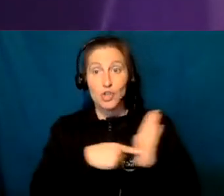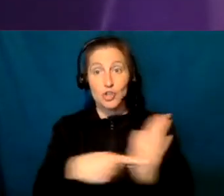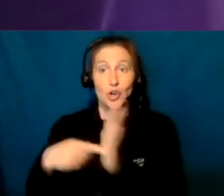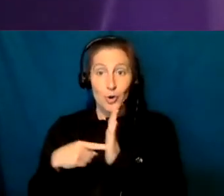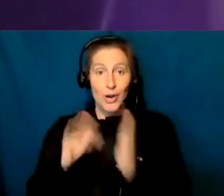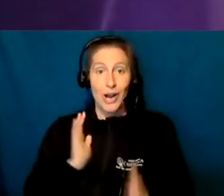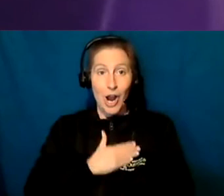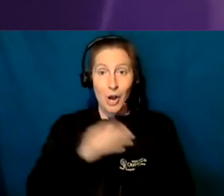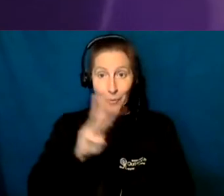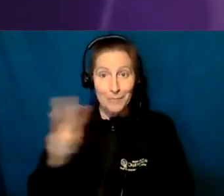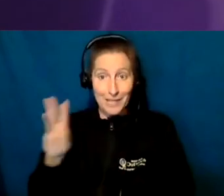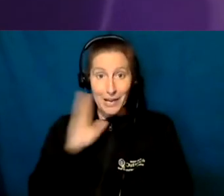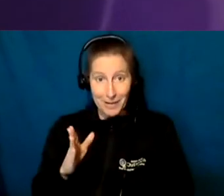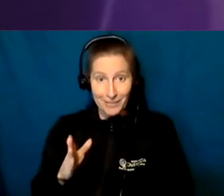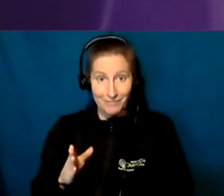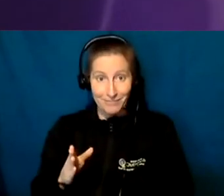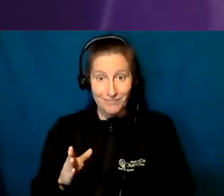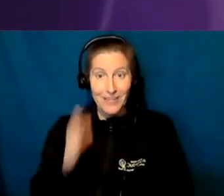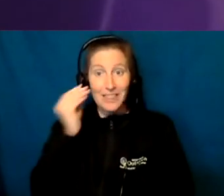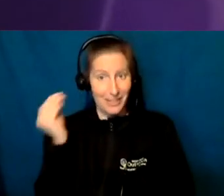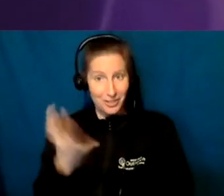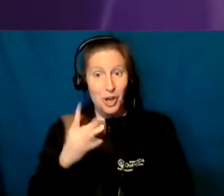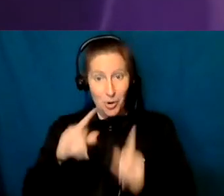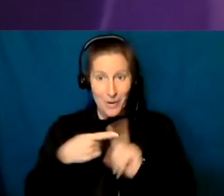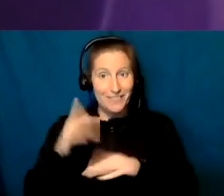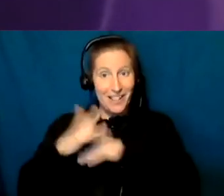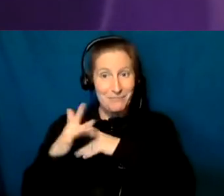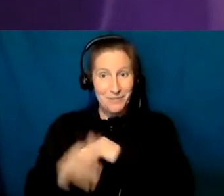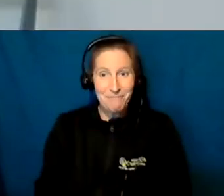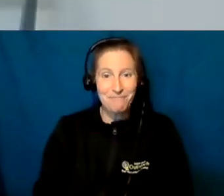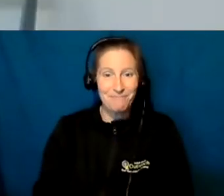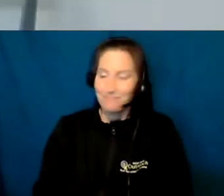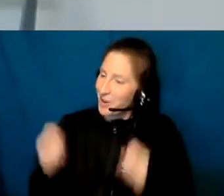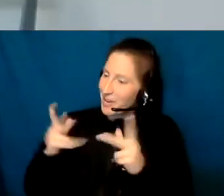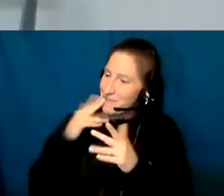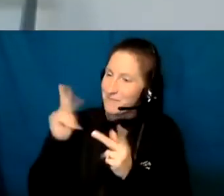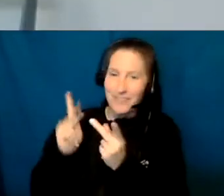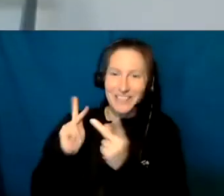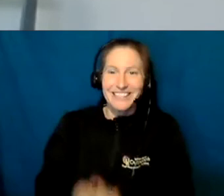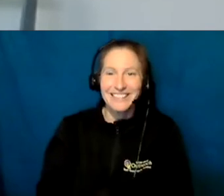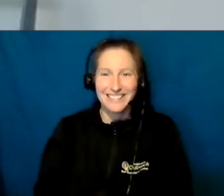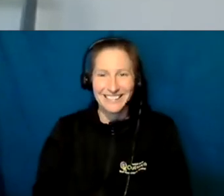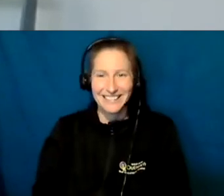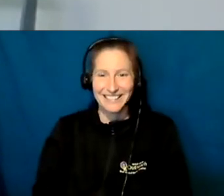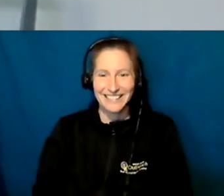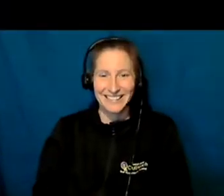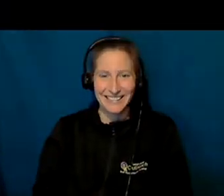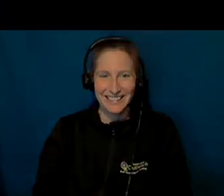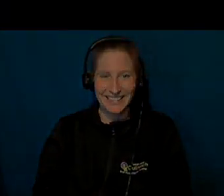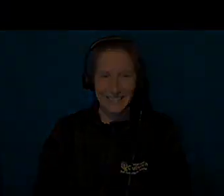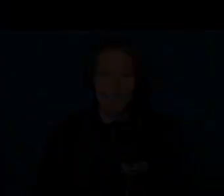website, and I'll let you know when they're available. Okay, perfect.